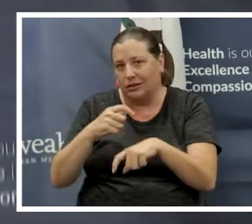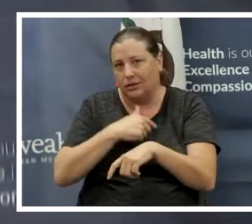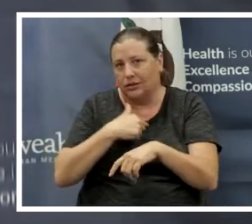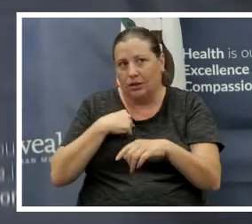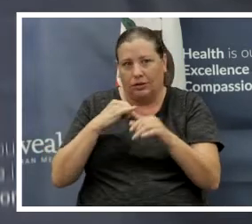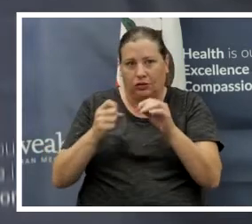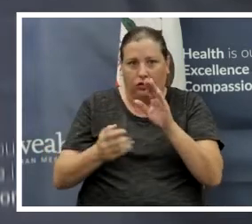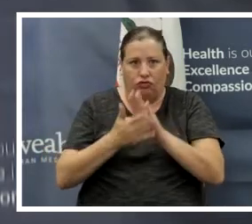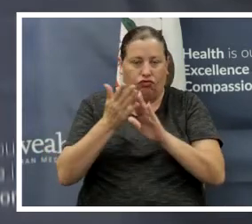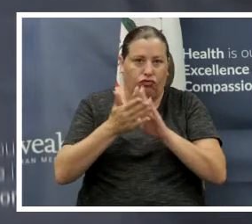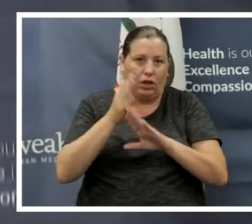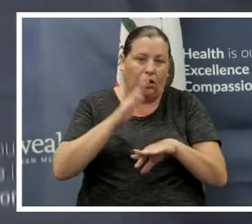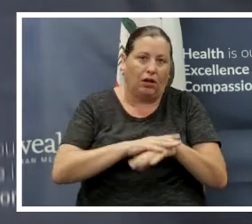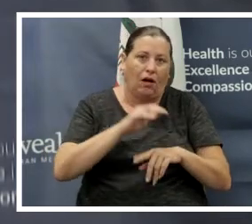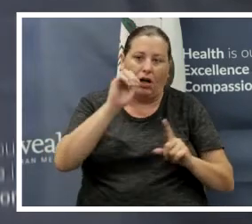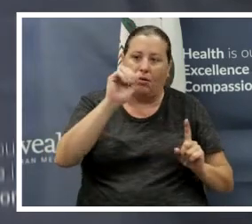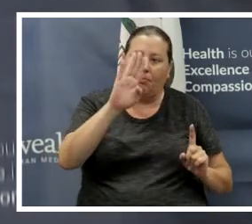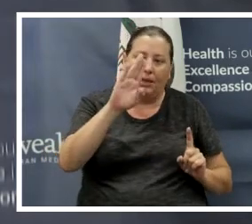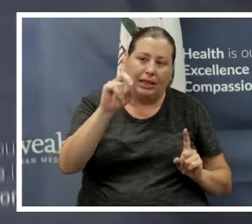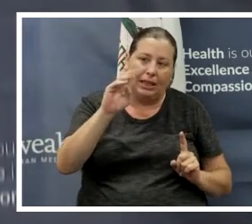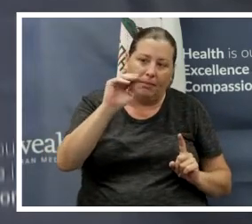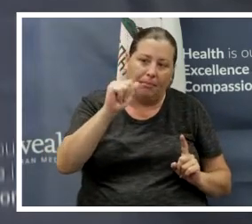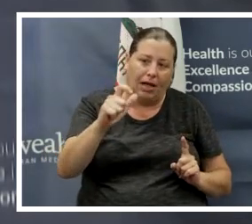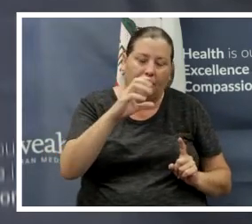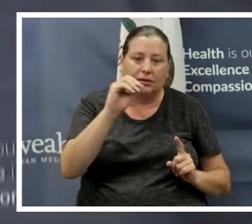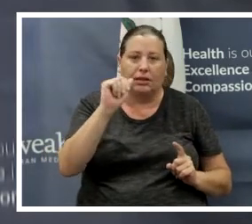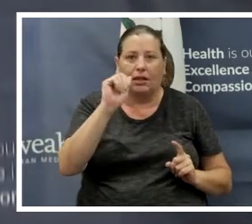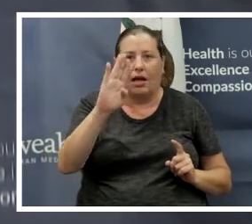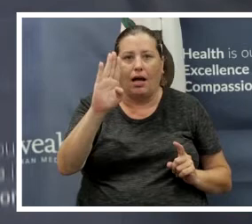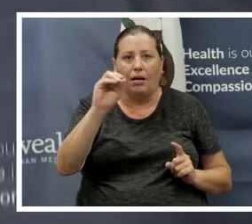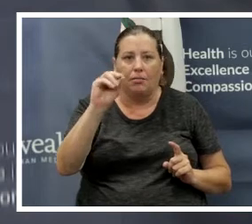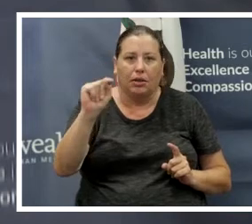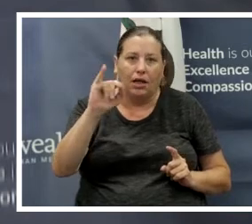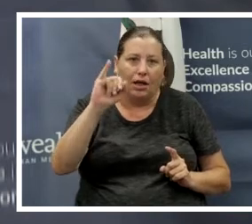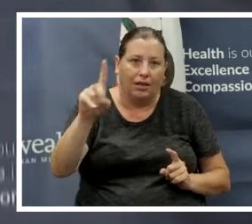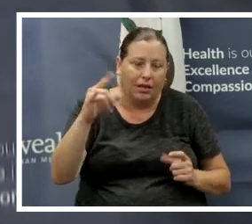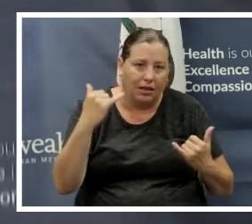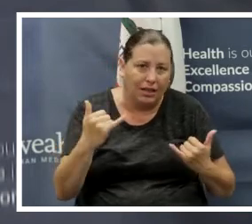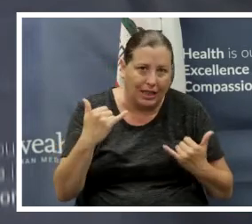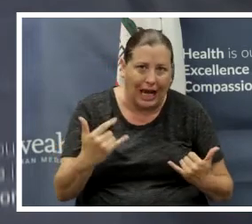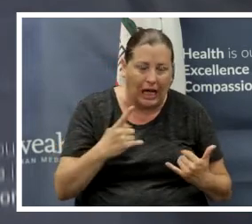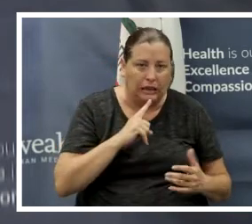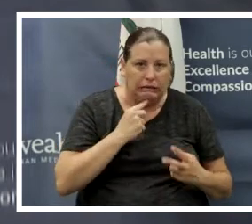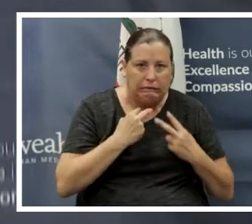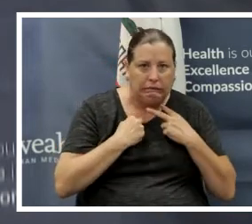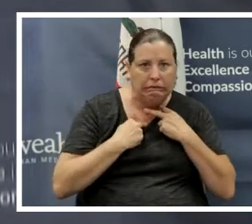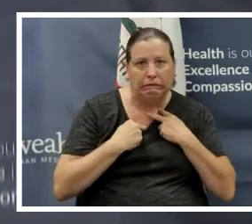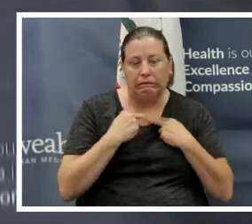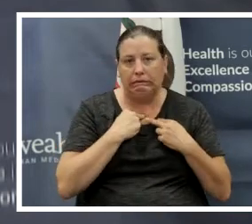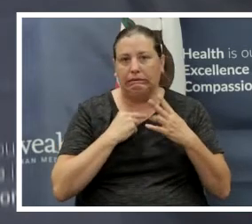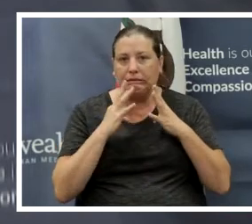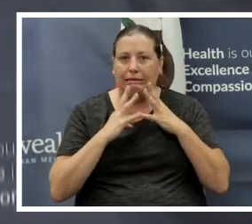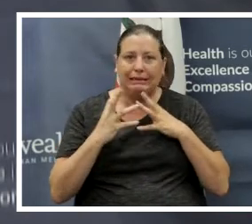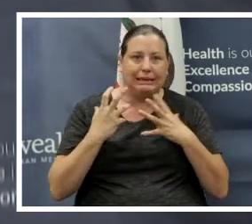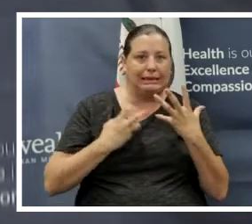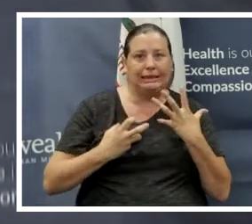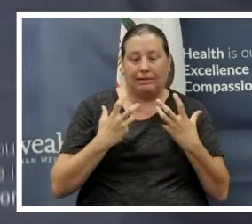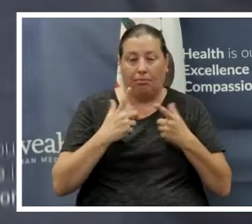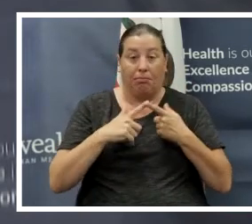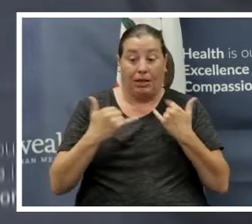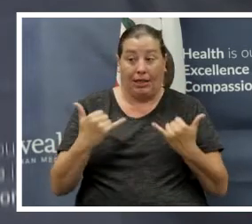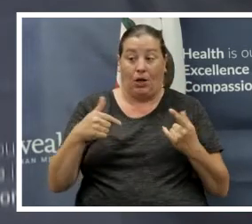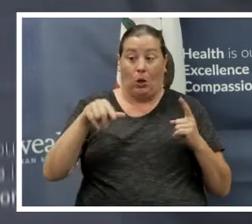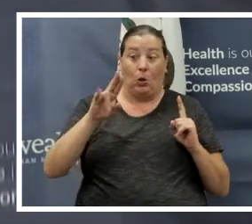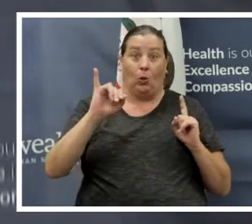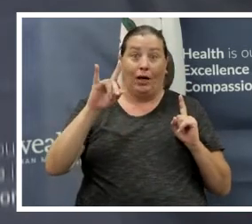BD Max and the Abbott ID Now, and that was kind of being squeezed, but that really changed significantly with Quidel,